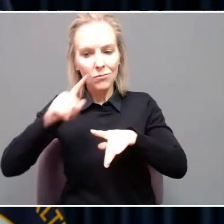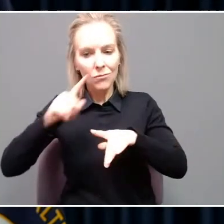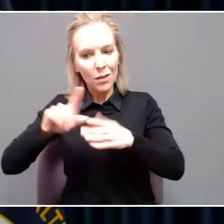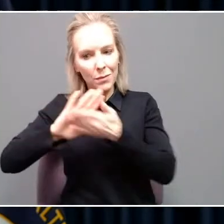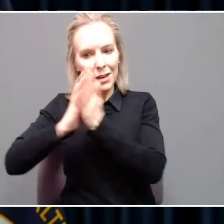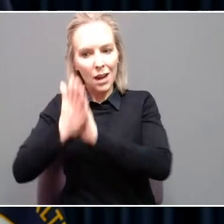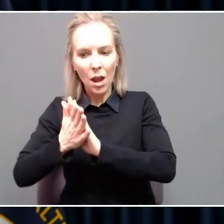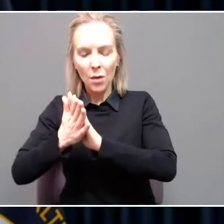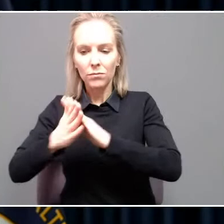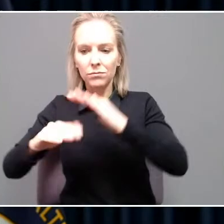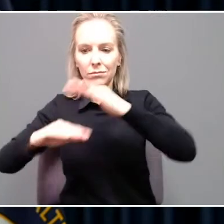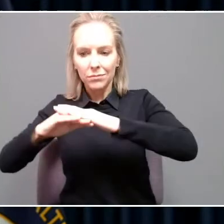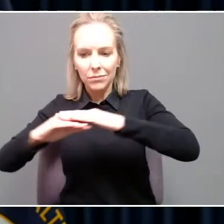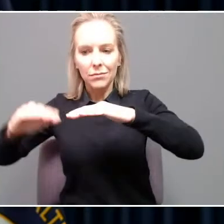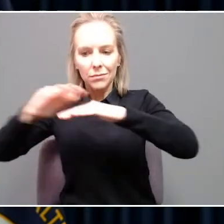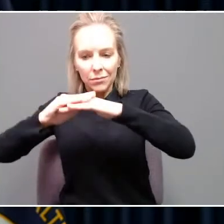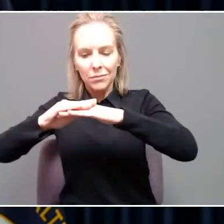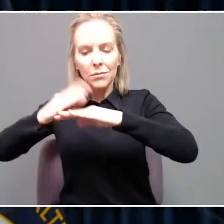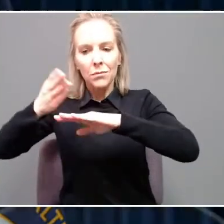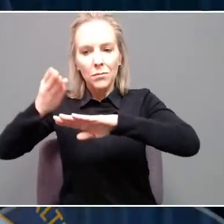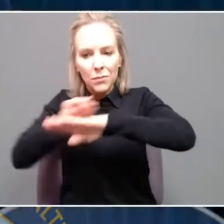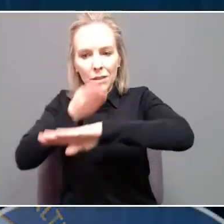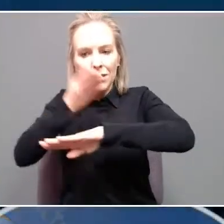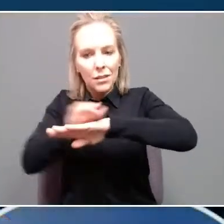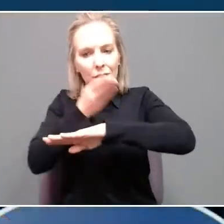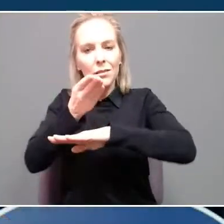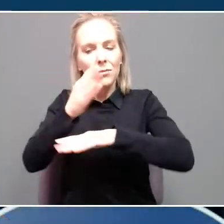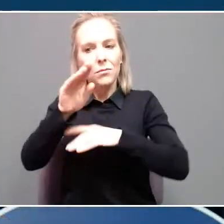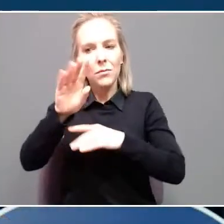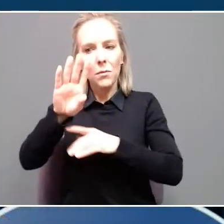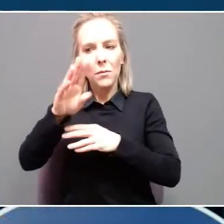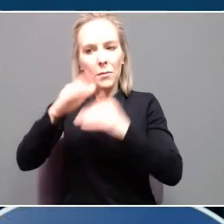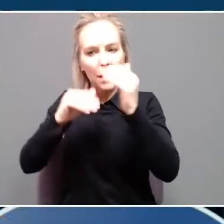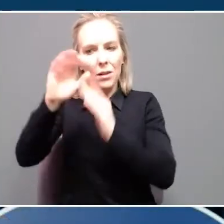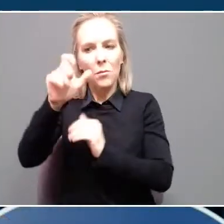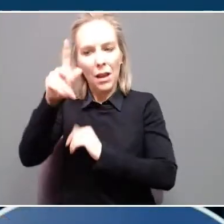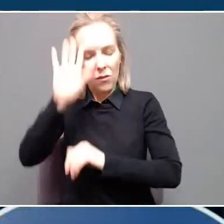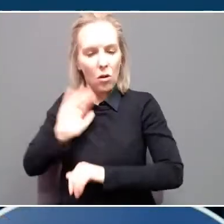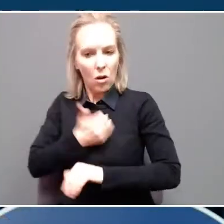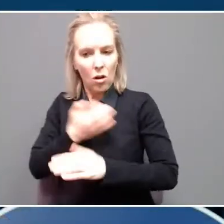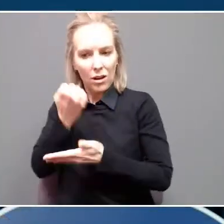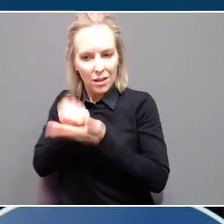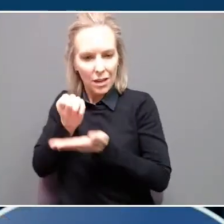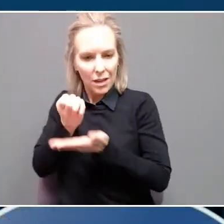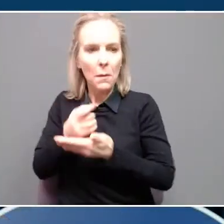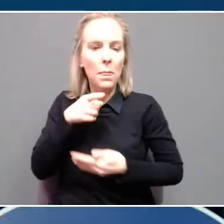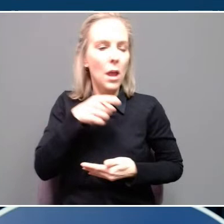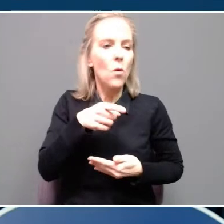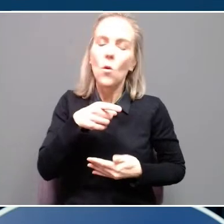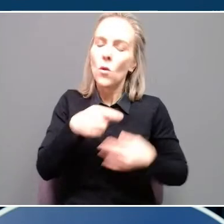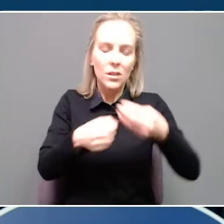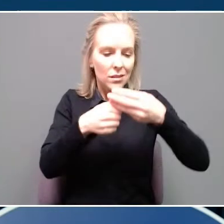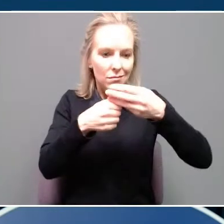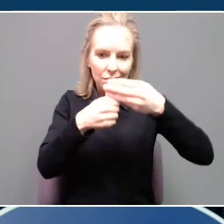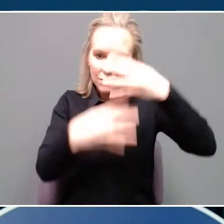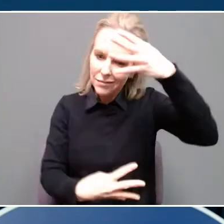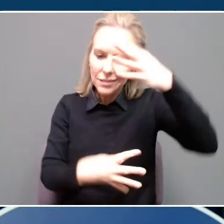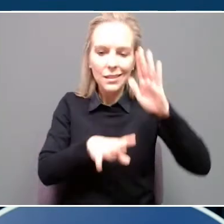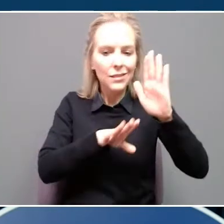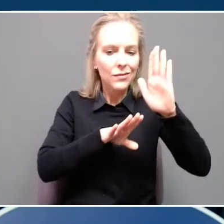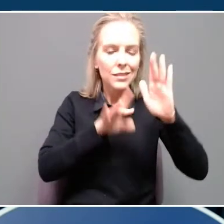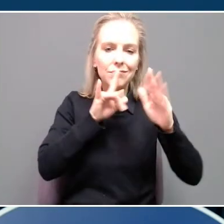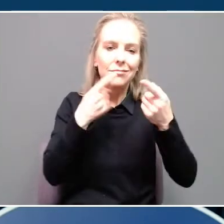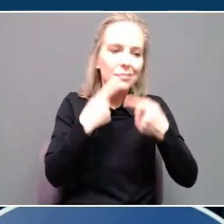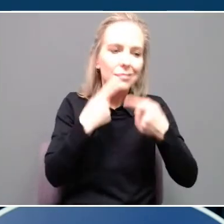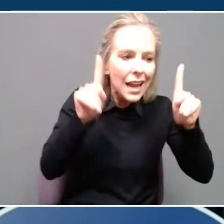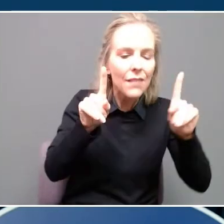L Health is another in a long list of economic development successes and investments in the healthcare industry that are